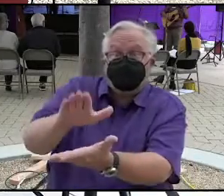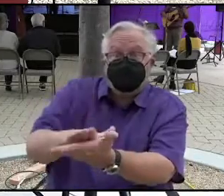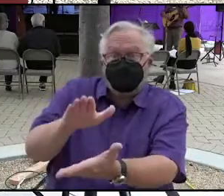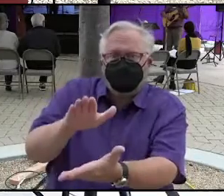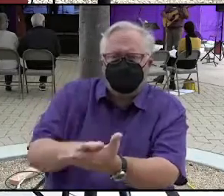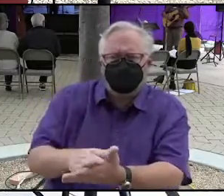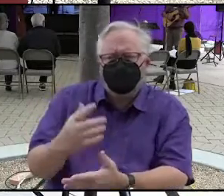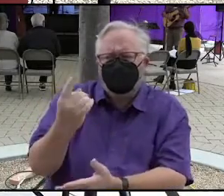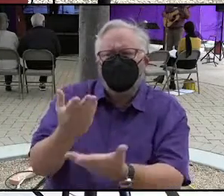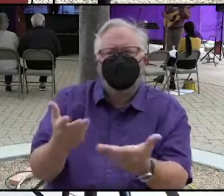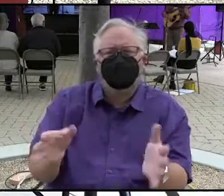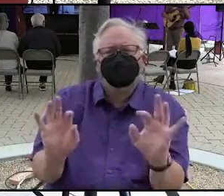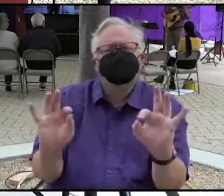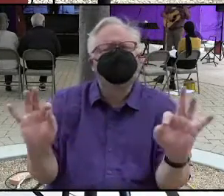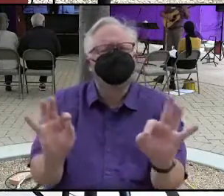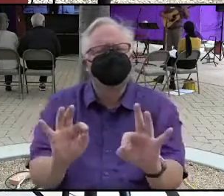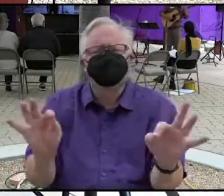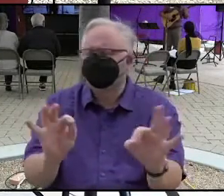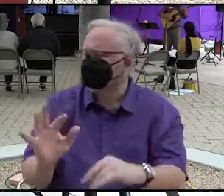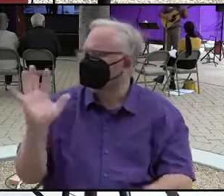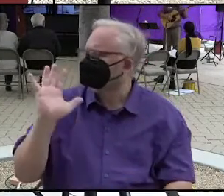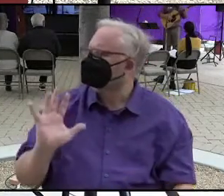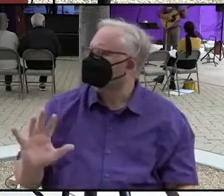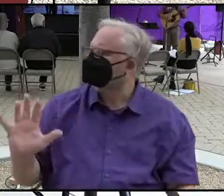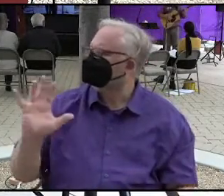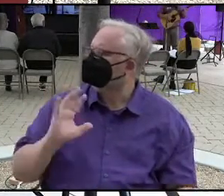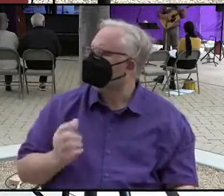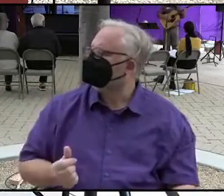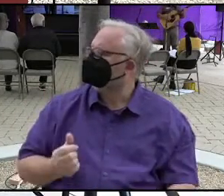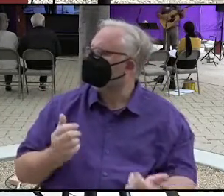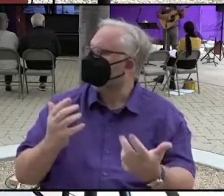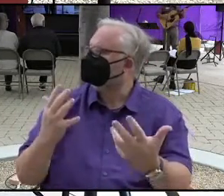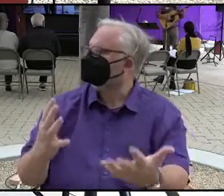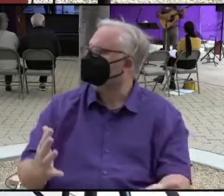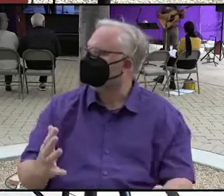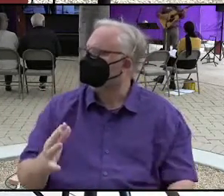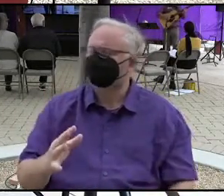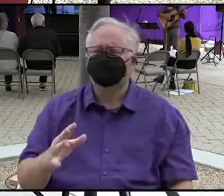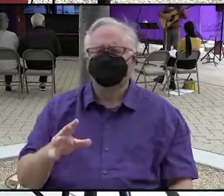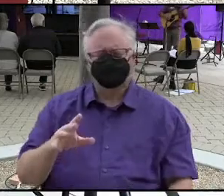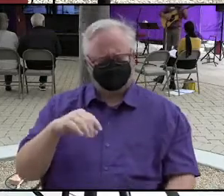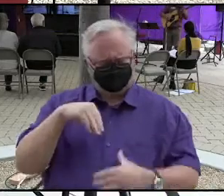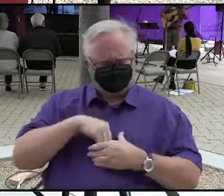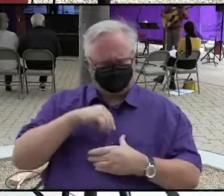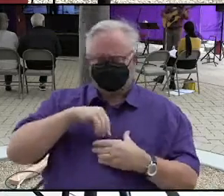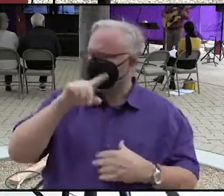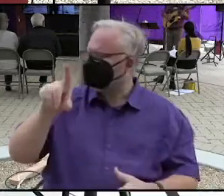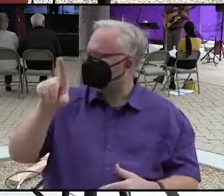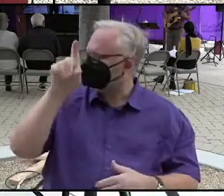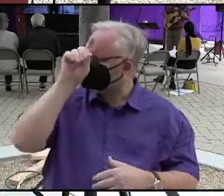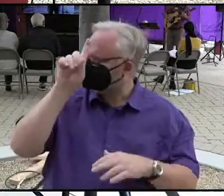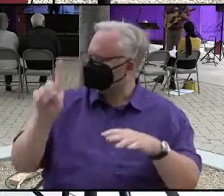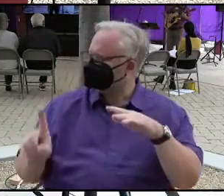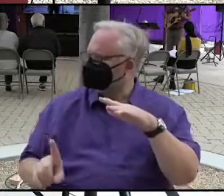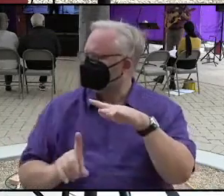once happened at school that brought up a question for me.